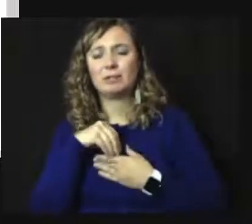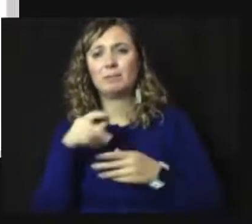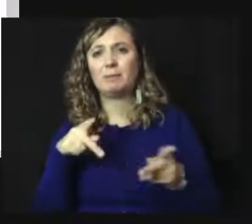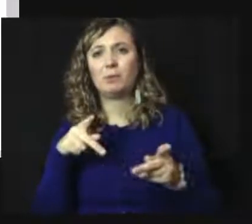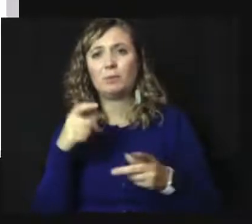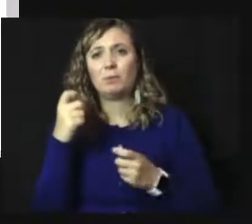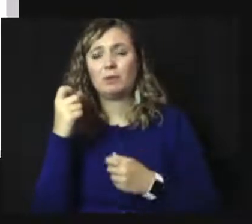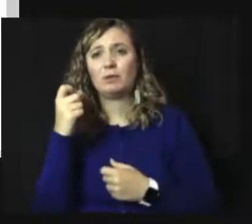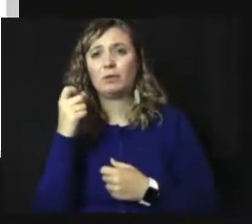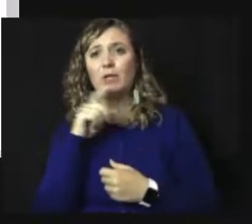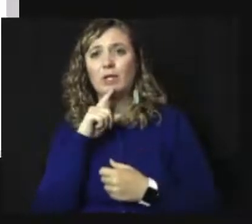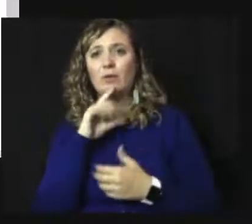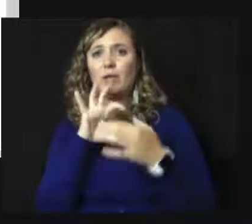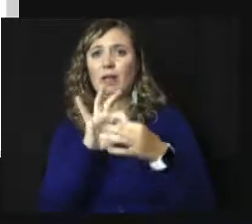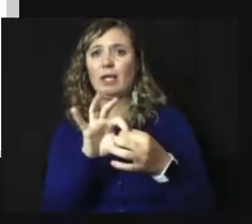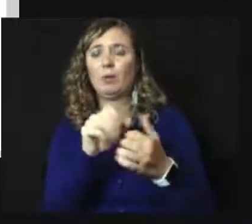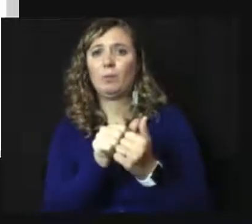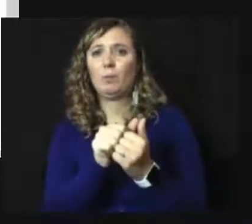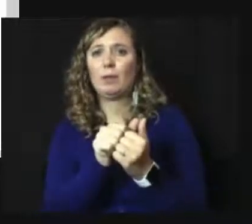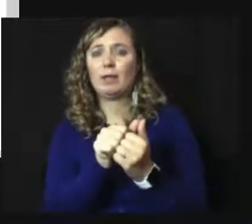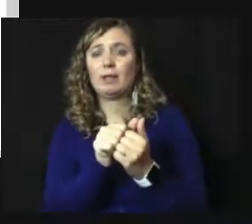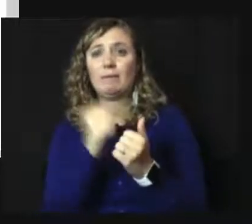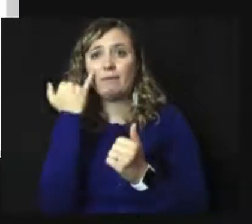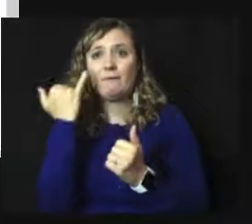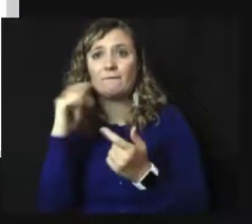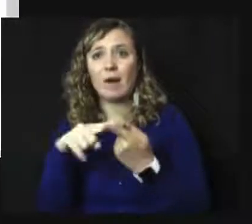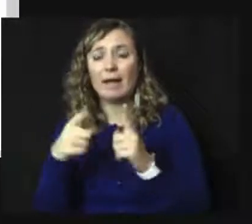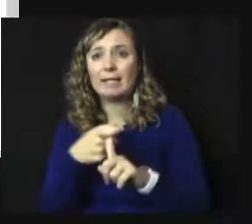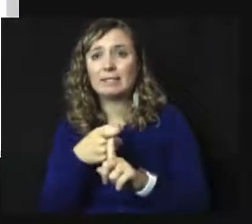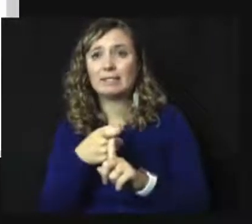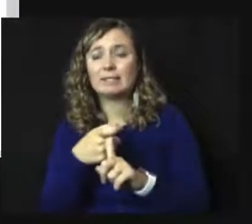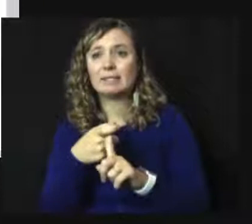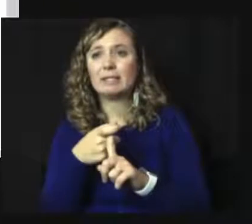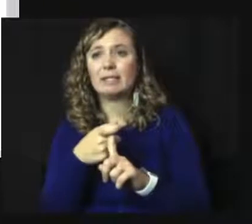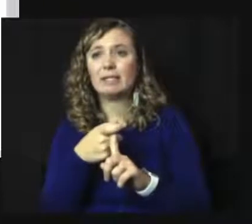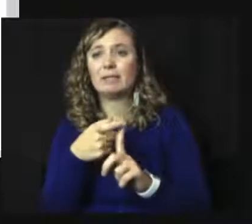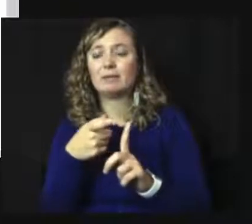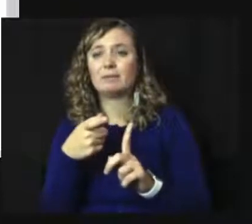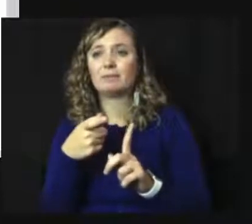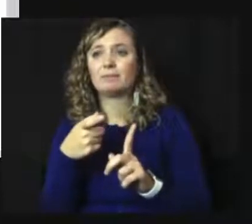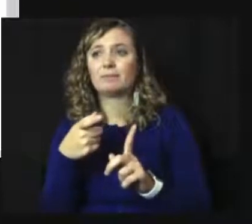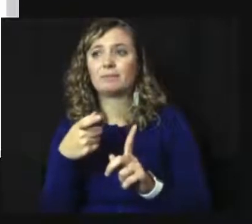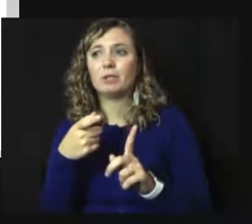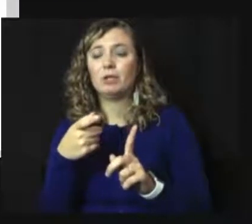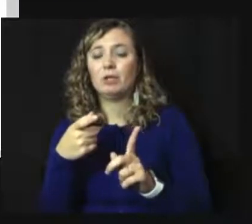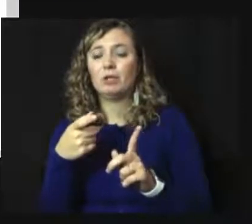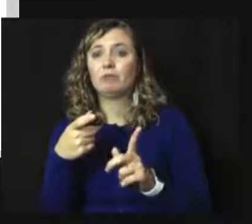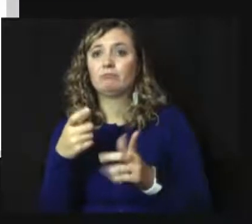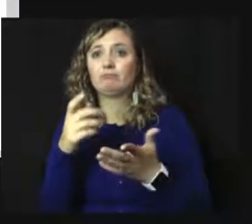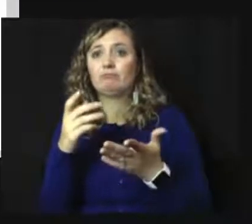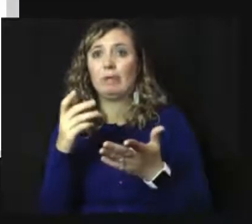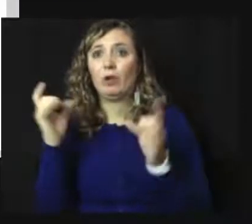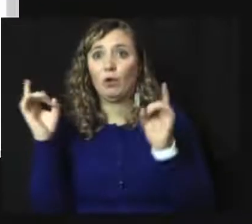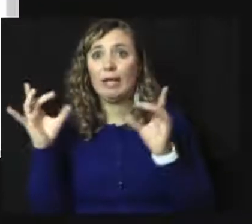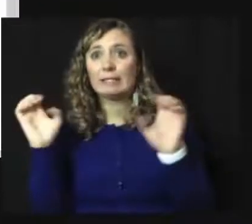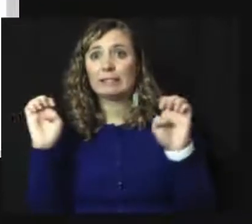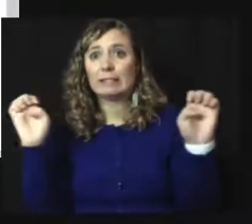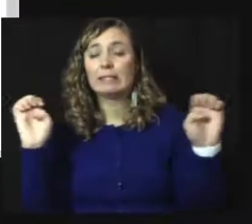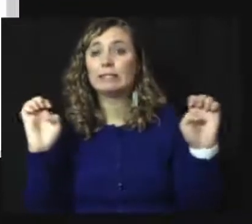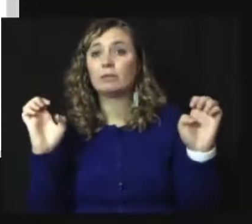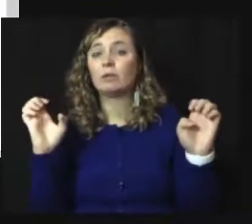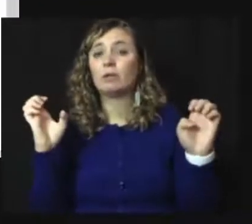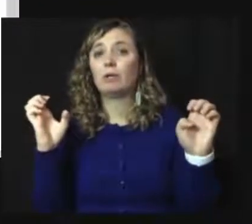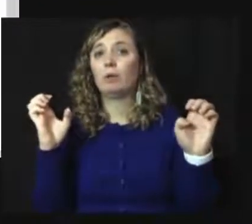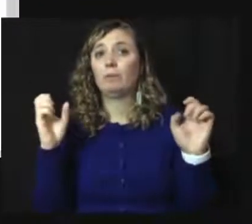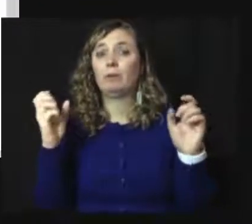of when a friend is in crisis, you kind of go straight in logistics mode. And it's like, I'm taking a list, I'm checking it twice, I'm making sure we're taking care of all the